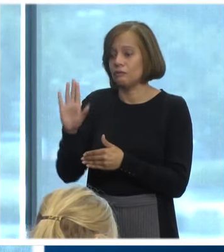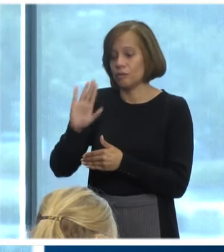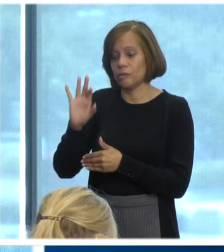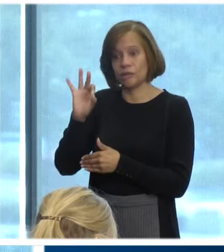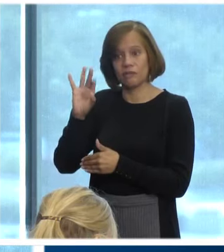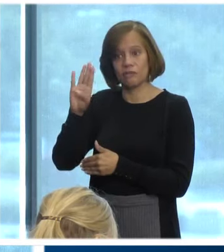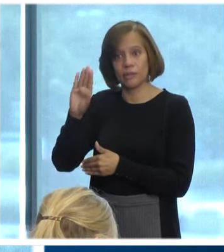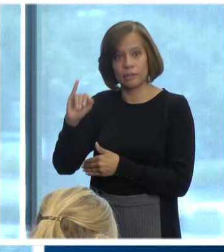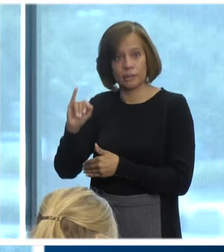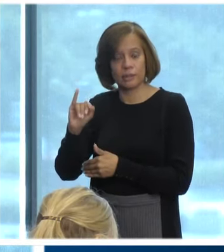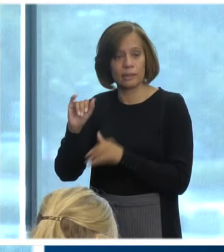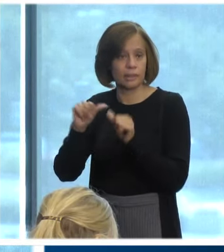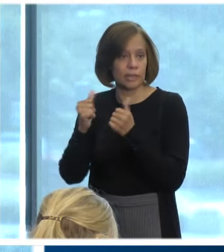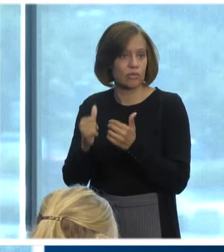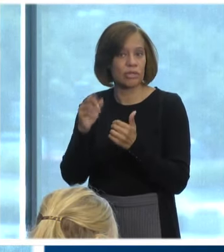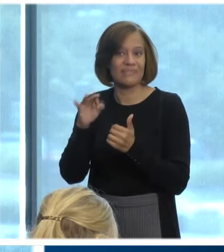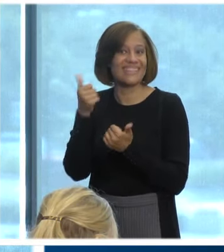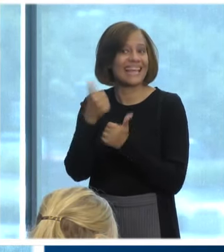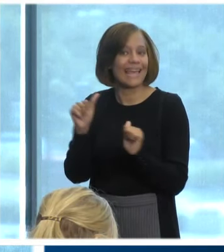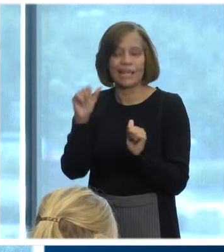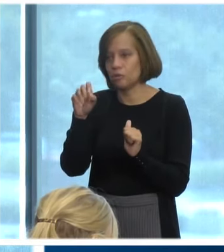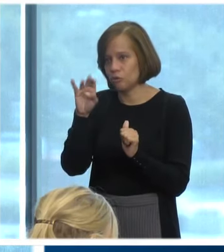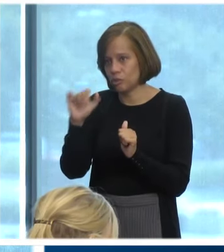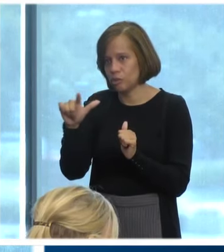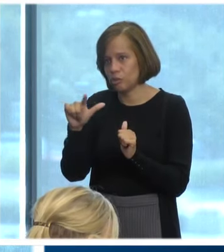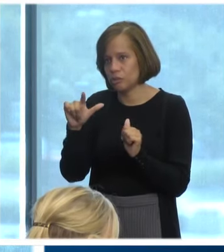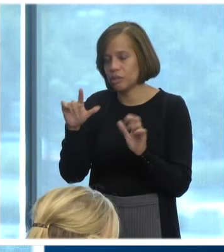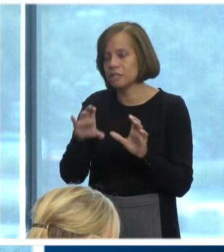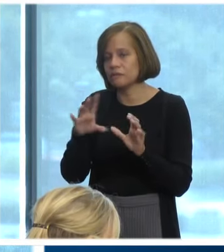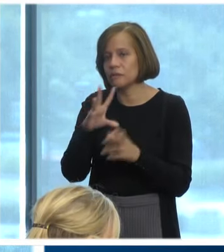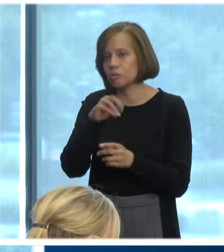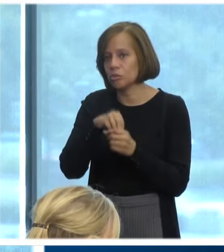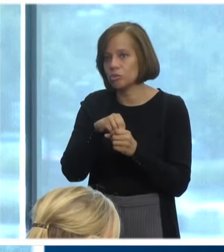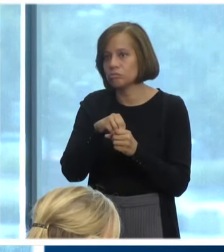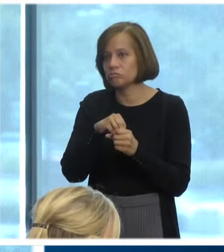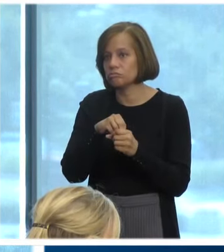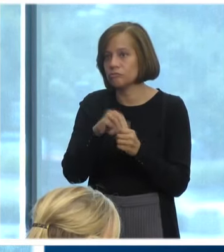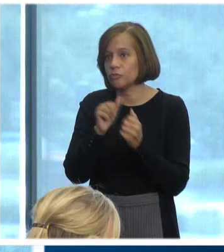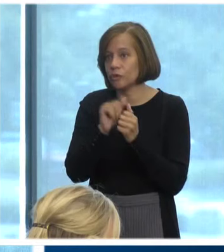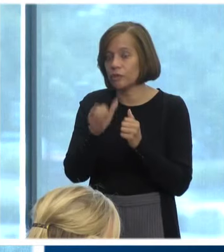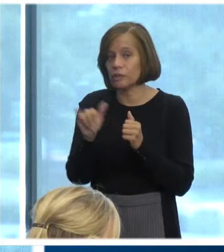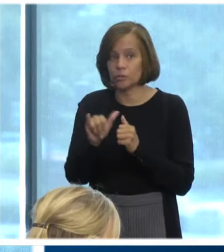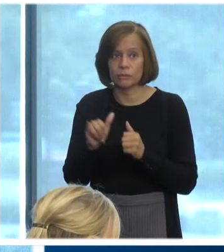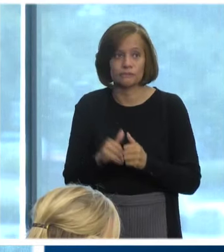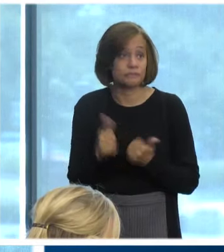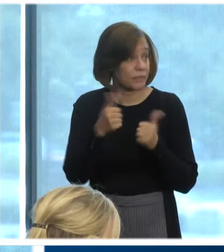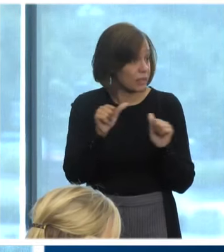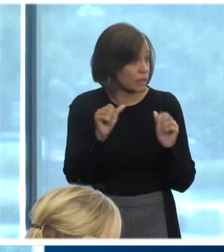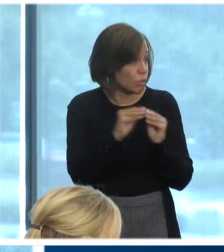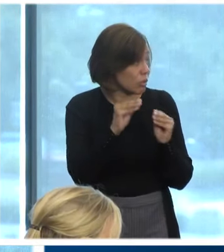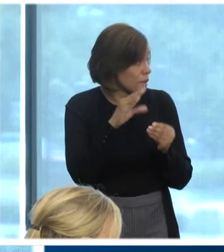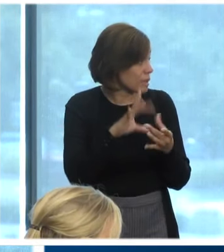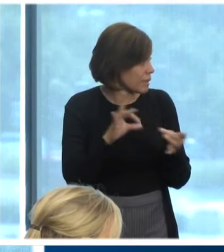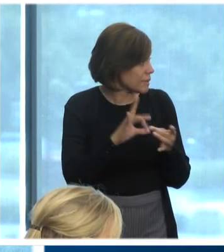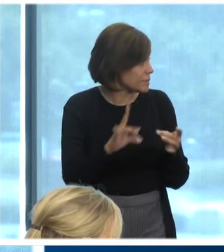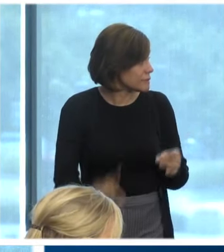agent, is examining criminal activity. We're going to hold people accountable. Chief, do you have any additional comments or director on that?